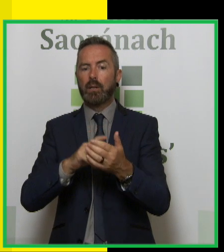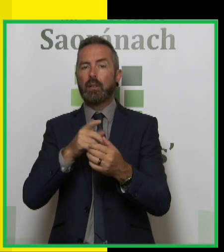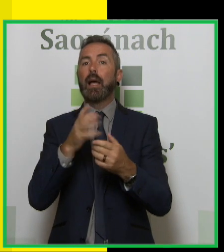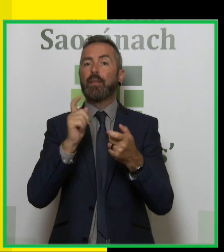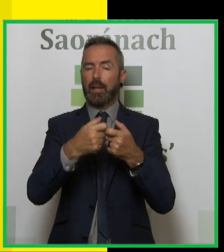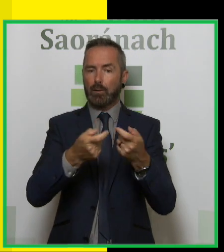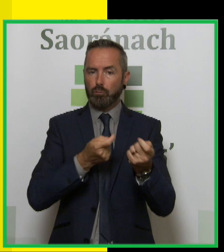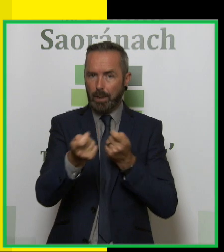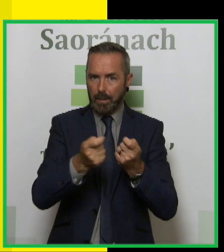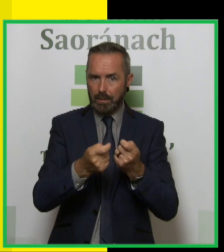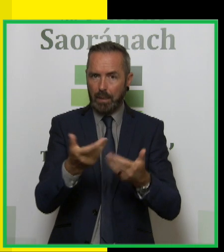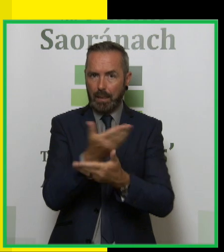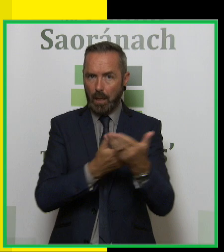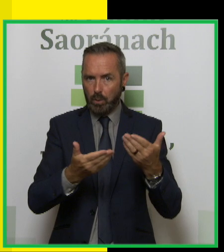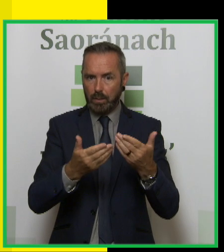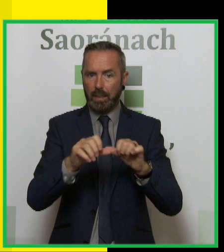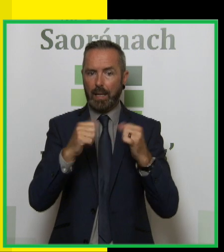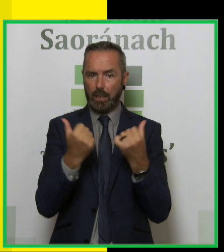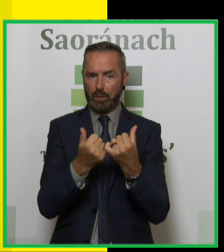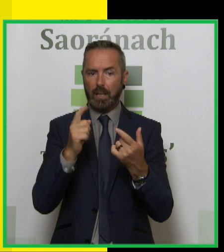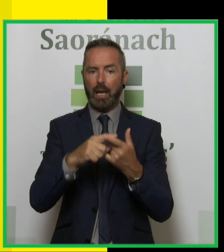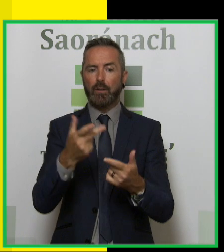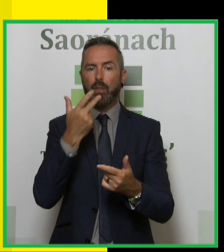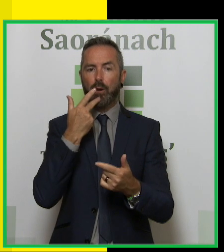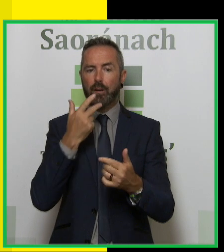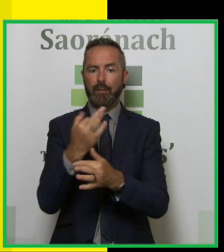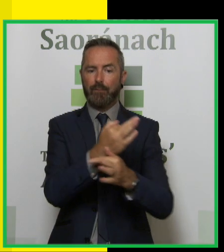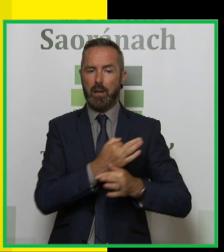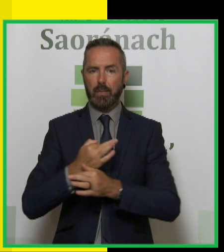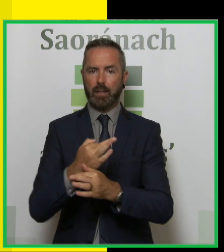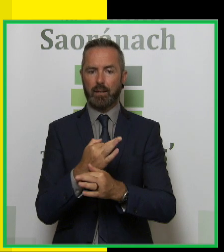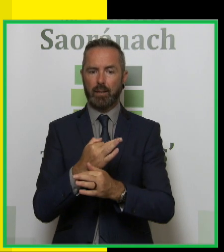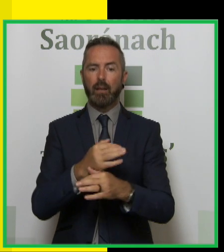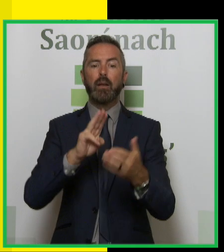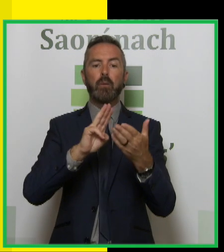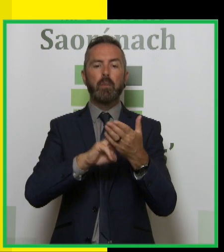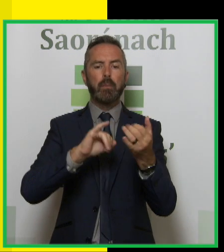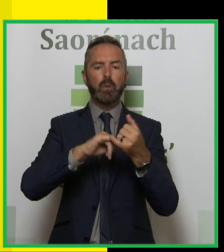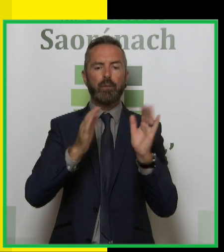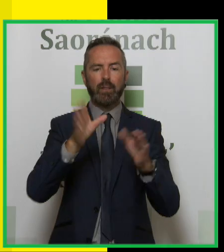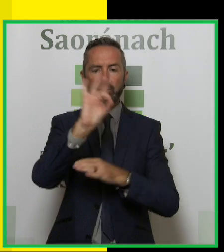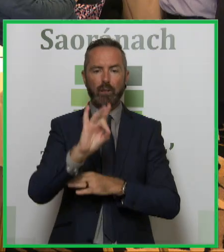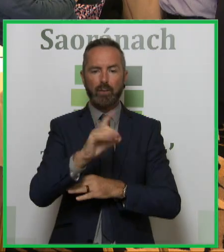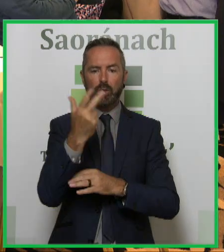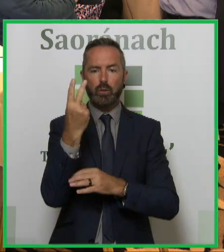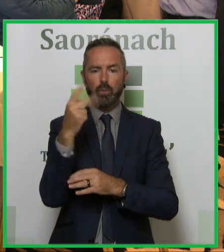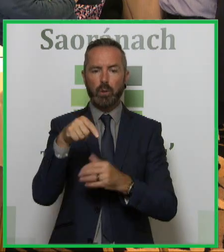counselling agency, and the 3 is family. Members surveyed averaged 2.19 meetings per